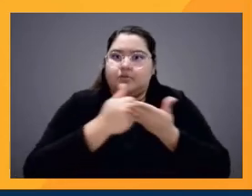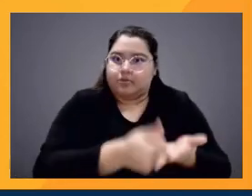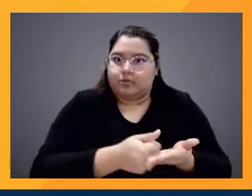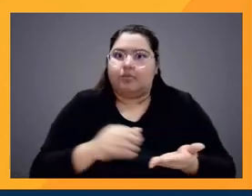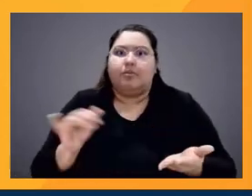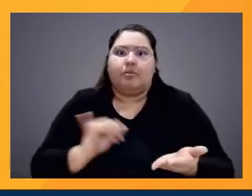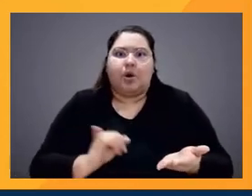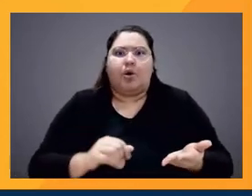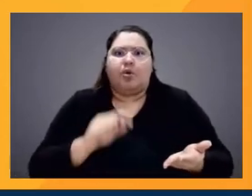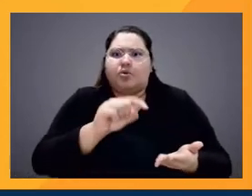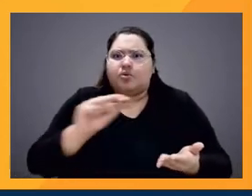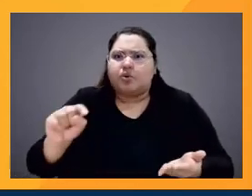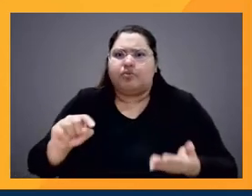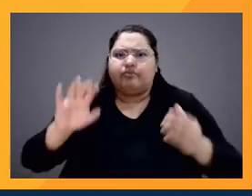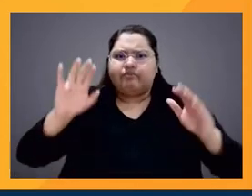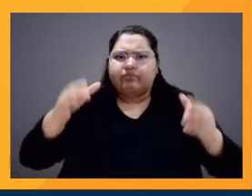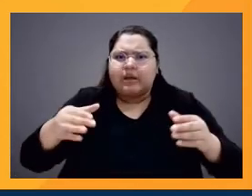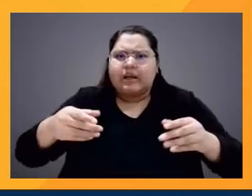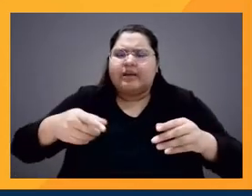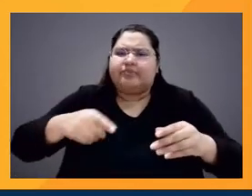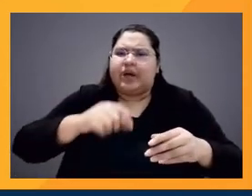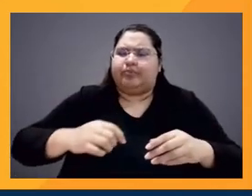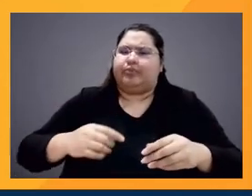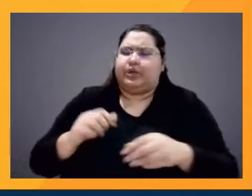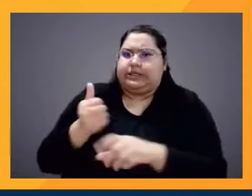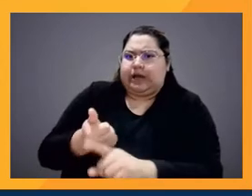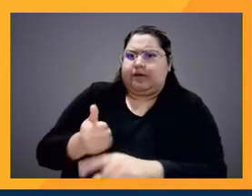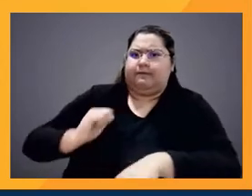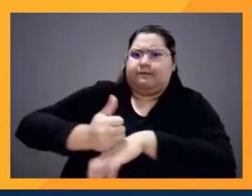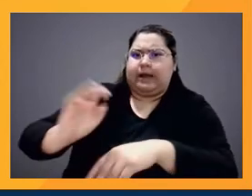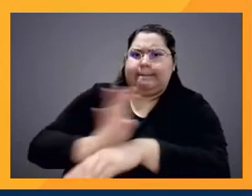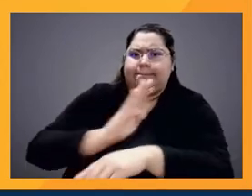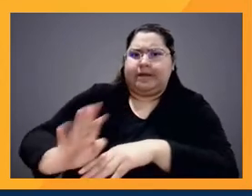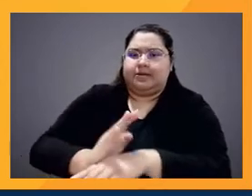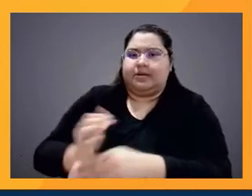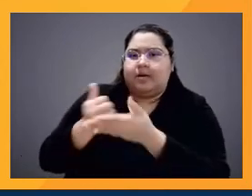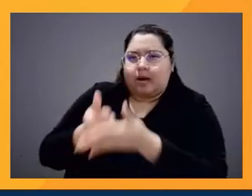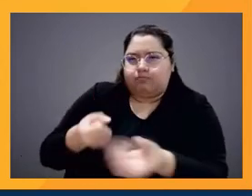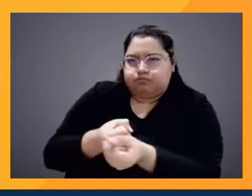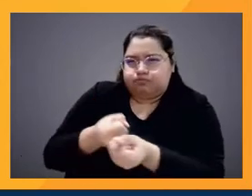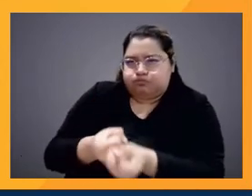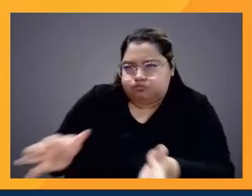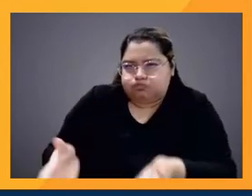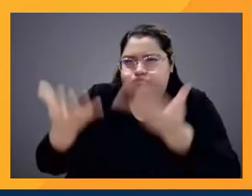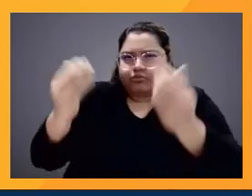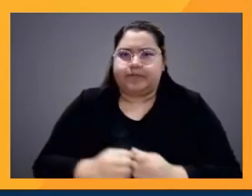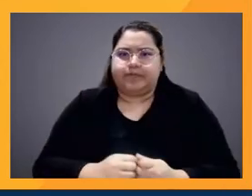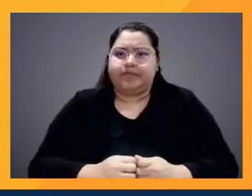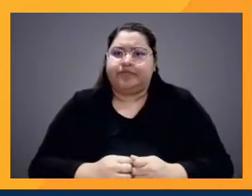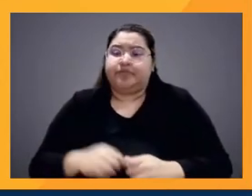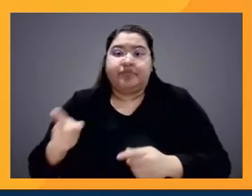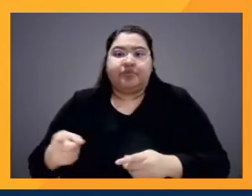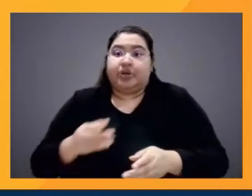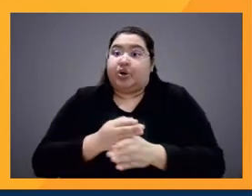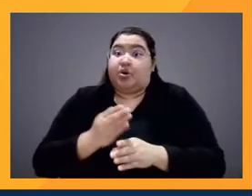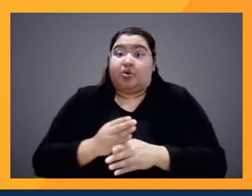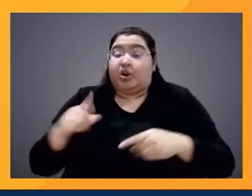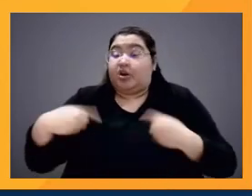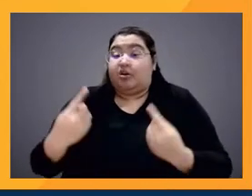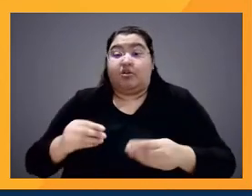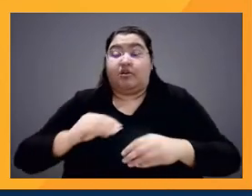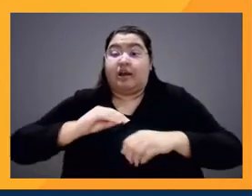I want to thank Senator Catherine Cortez Masto for her opening remarks on this important issue. We're going to kick off